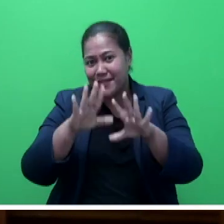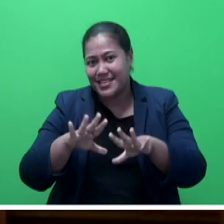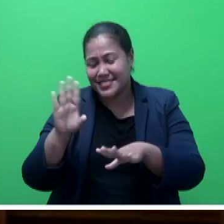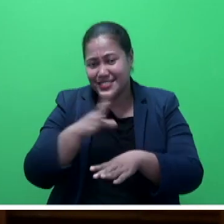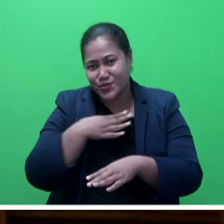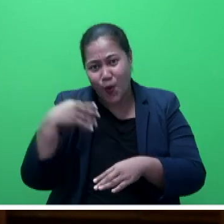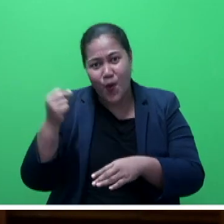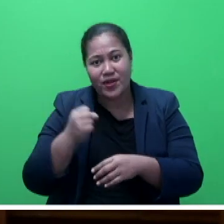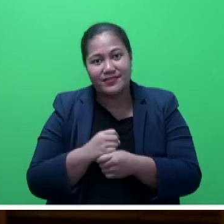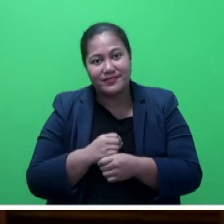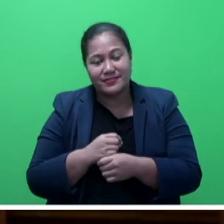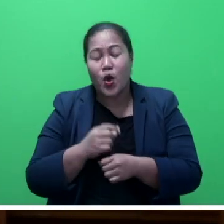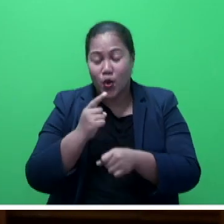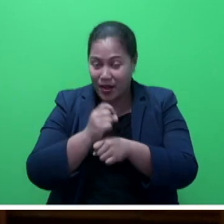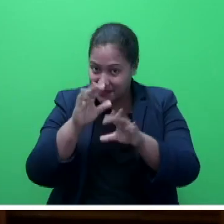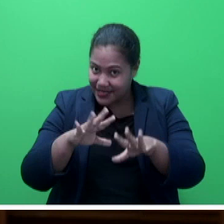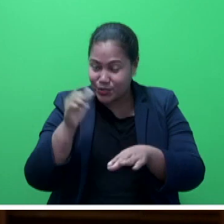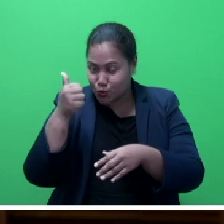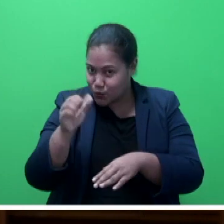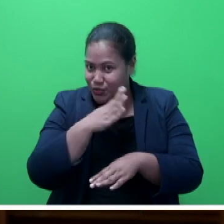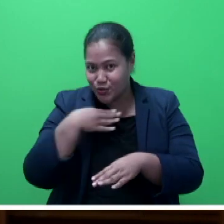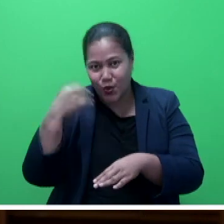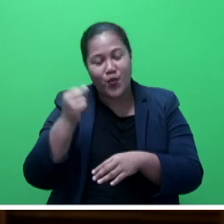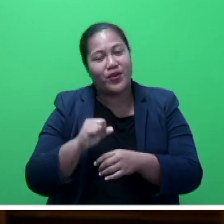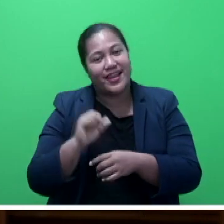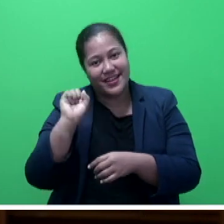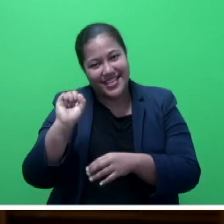God bless his good soul, and God bless his family.